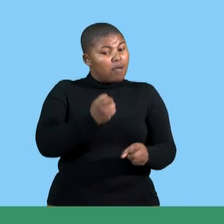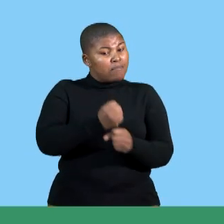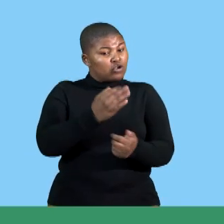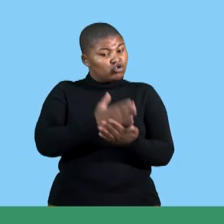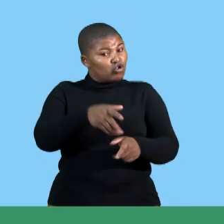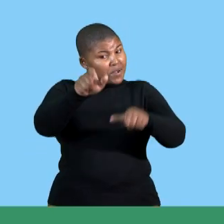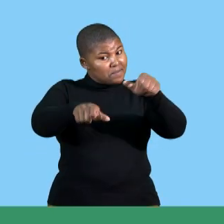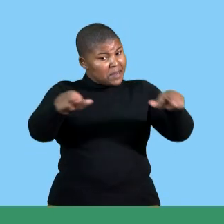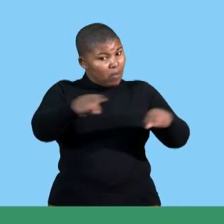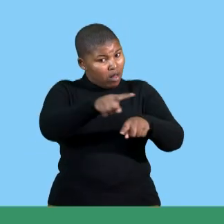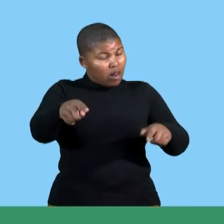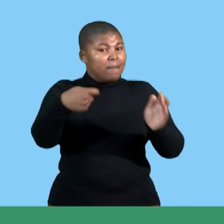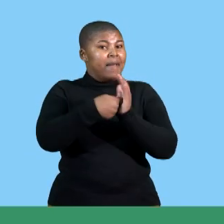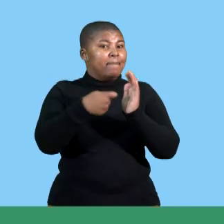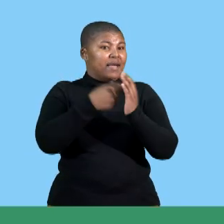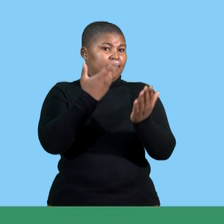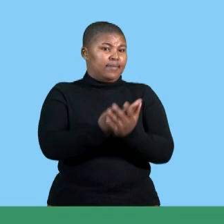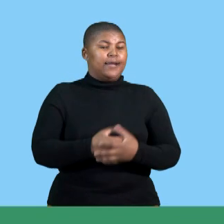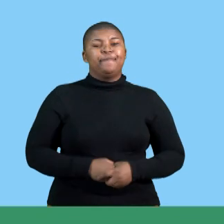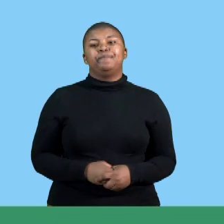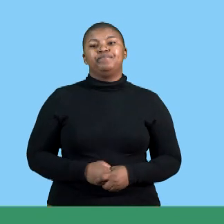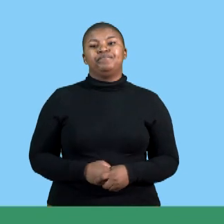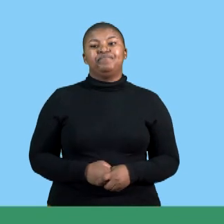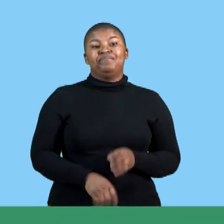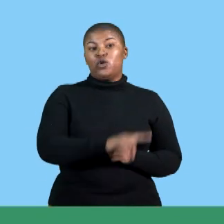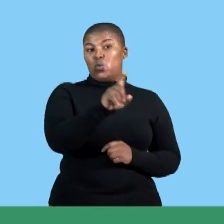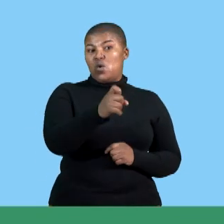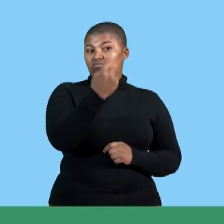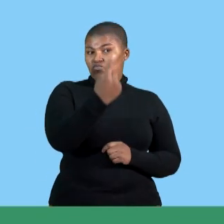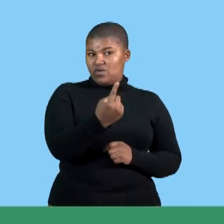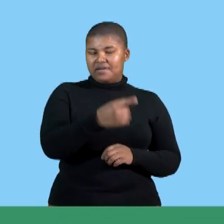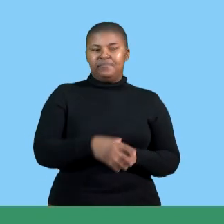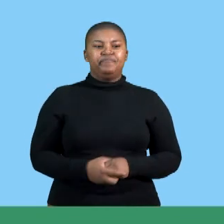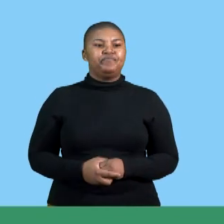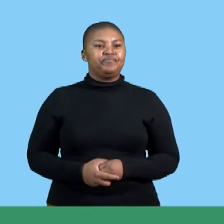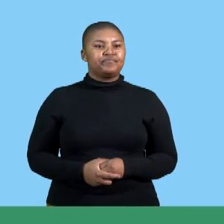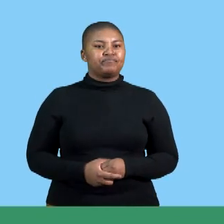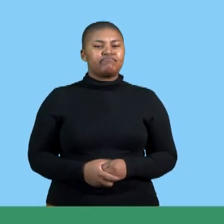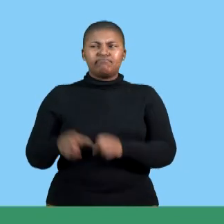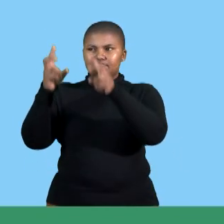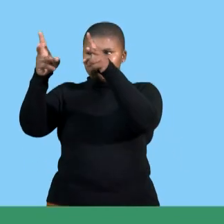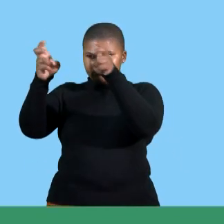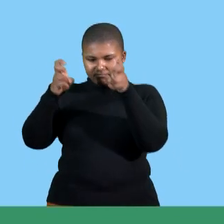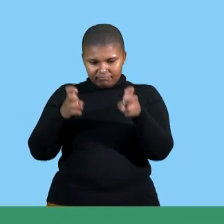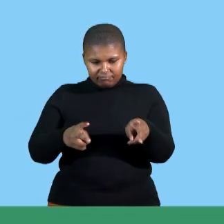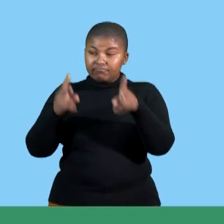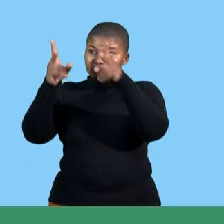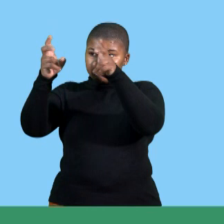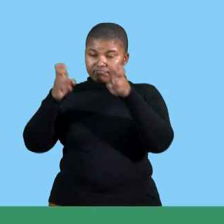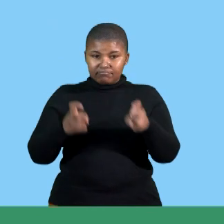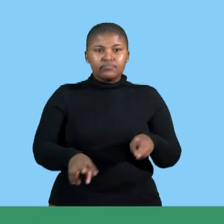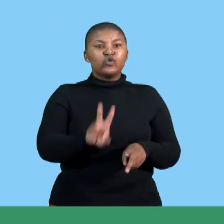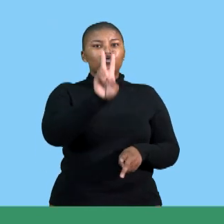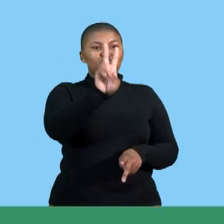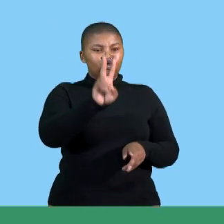demands. So that is our scenario. The first question says, quote 2 ways in which